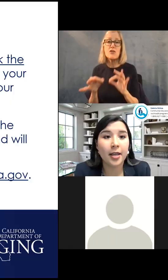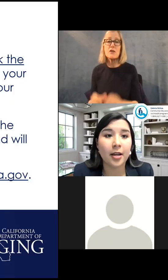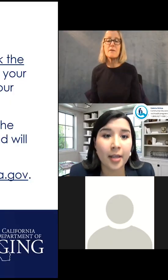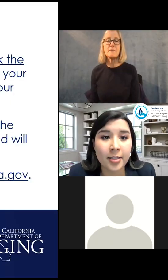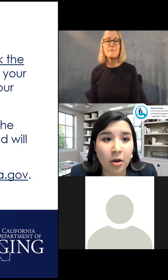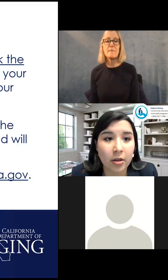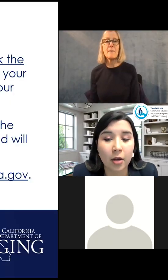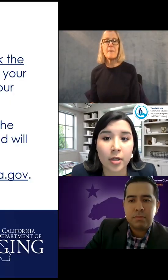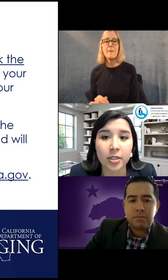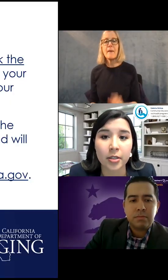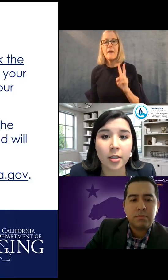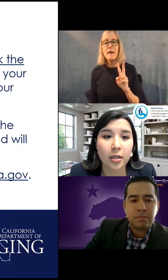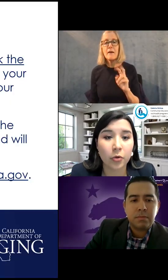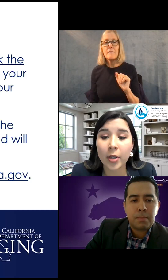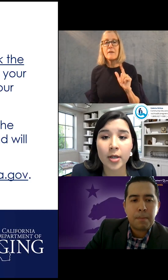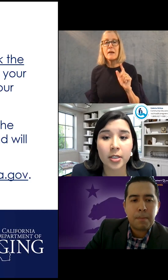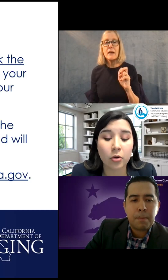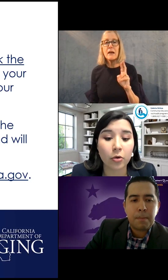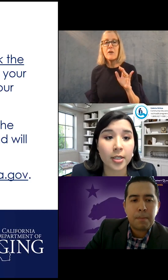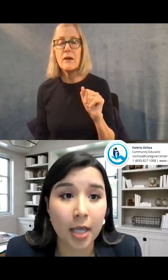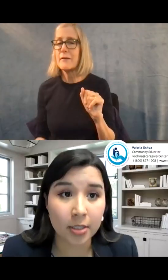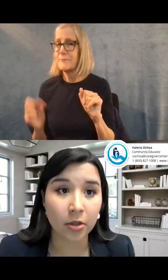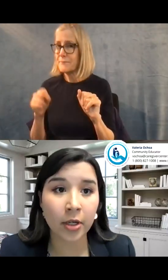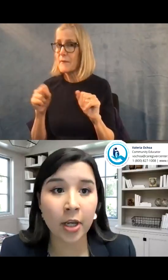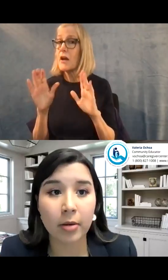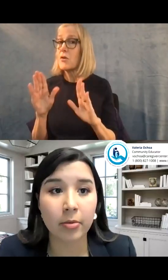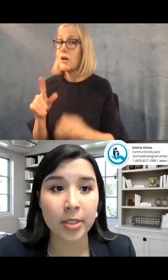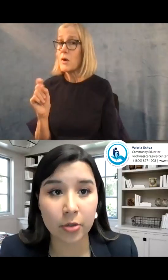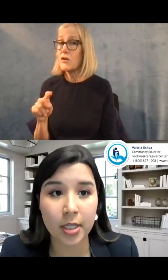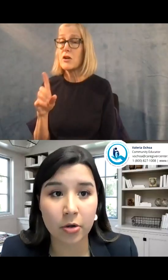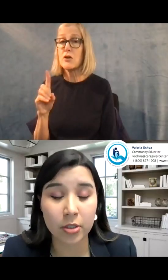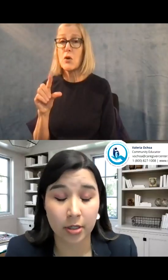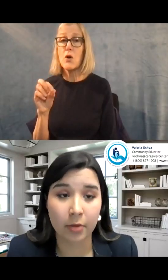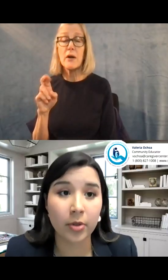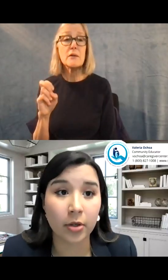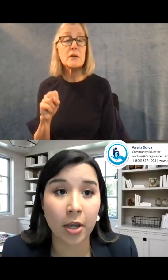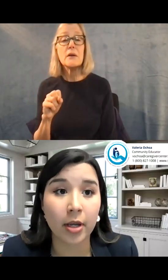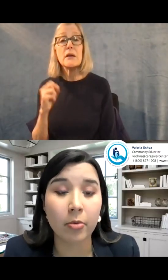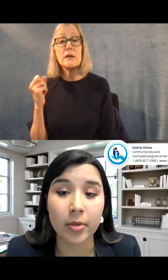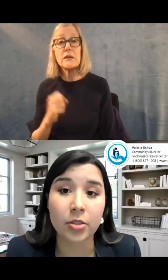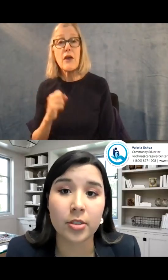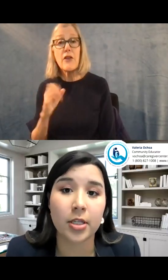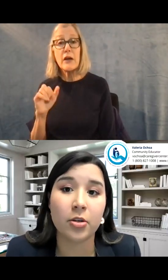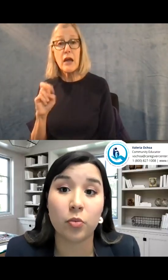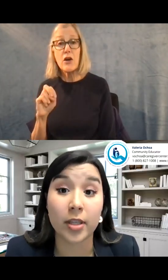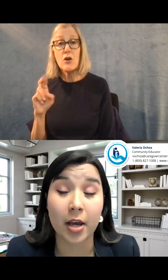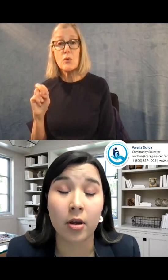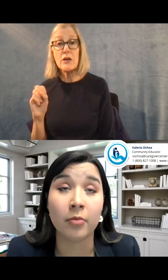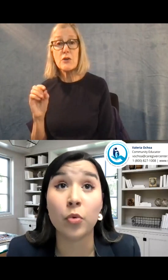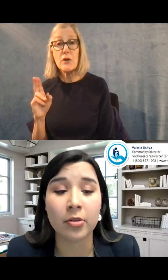Yes, I can take on that question. Great question, Dolores. At Southern Caregiver Resource Centers, again, with the Caregiver Resource